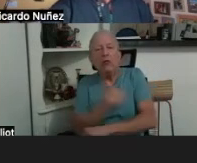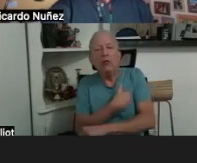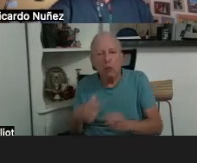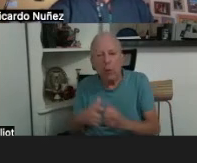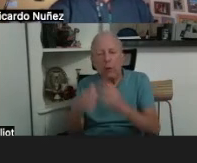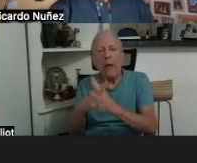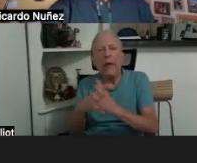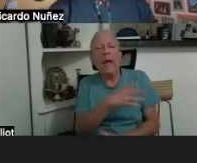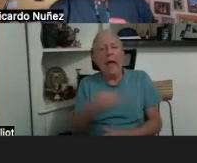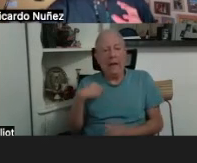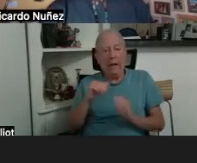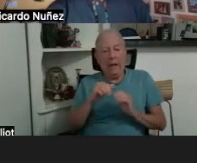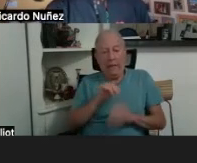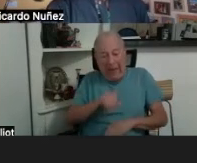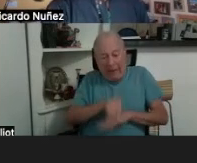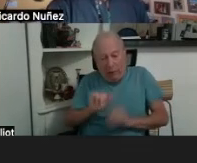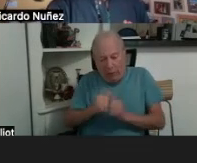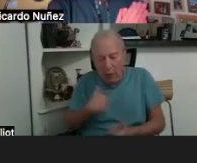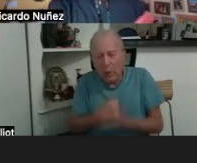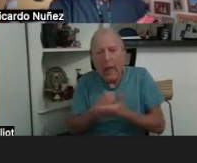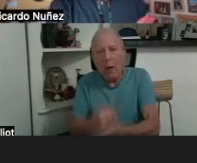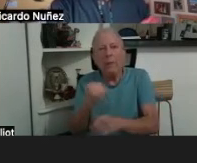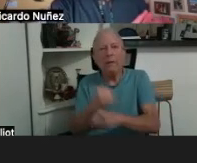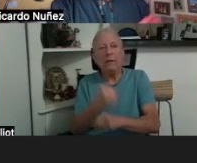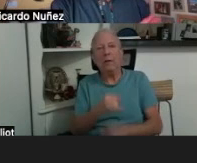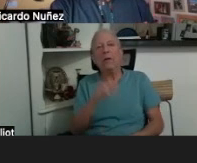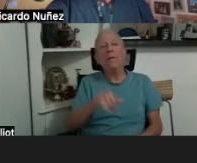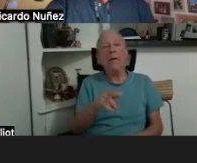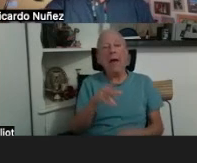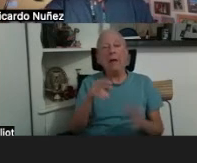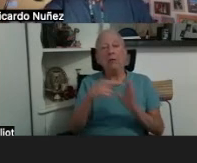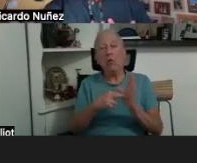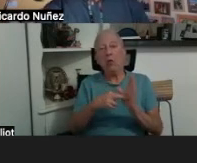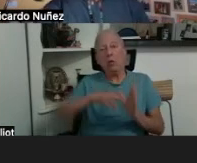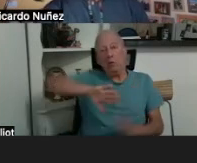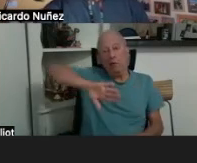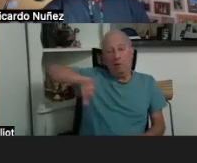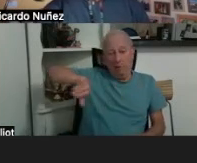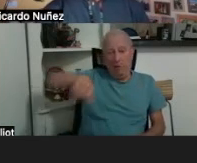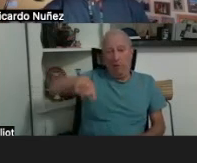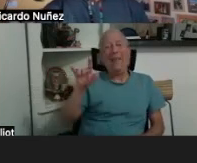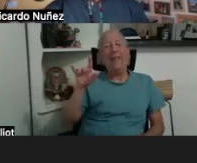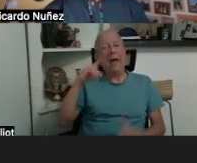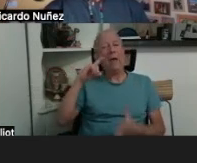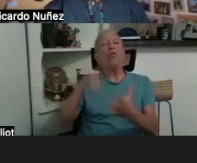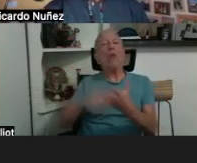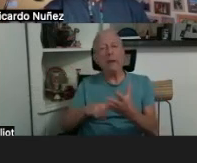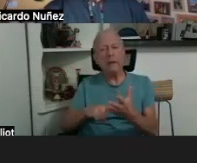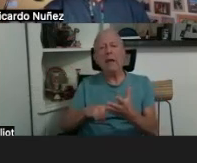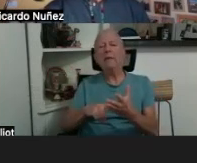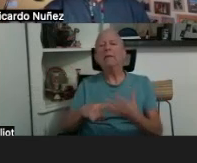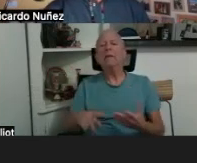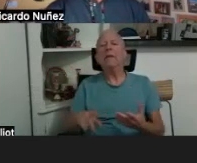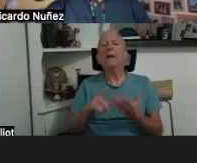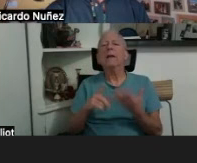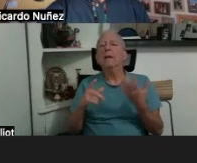institutions. So this rule, 2.13, Also recognizes that inexperienced